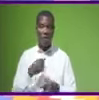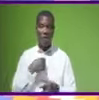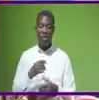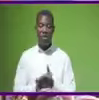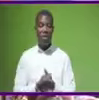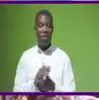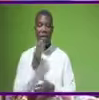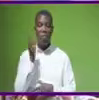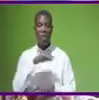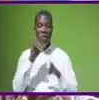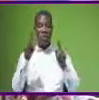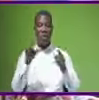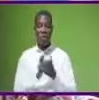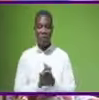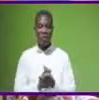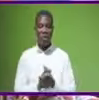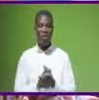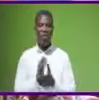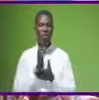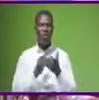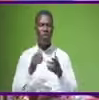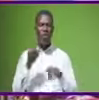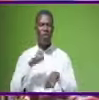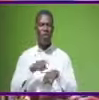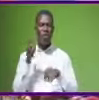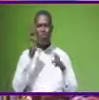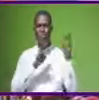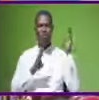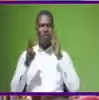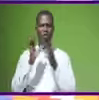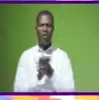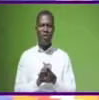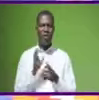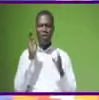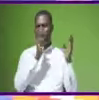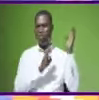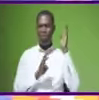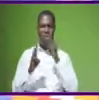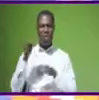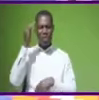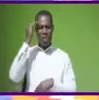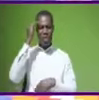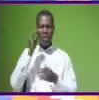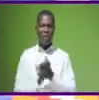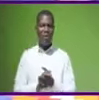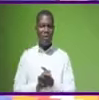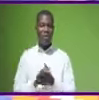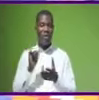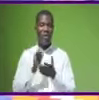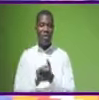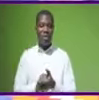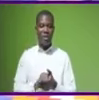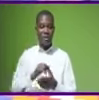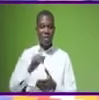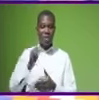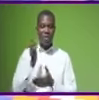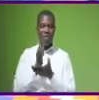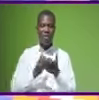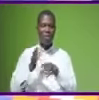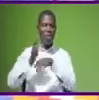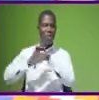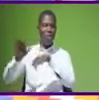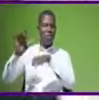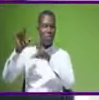perfume for. Tell me. Into a hard chain. Yes. A hard day. I agree. Ajinse sebe ne pa hunu